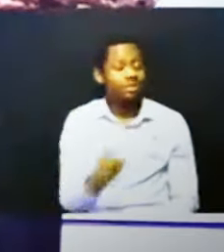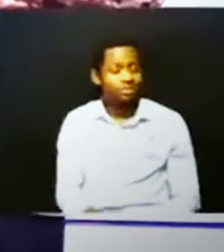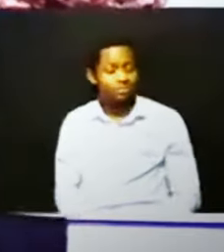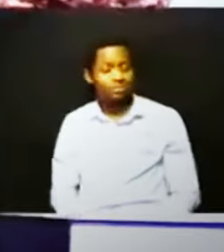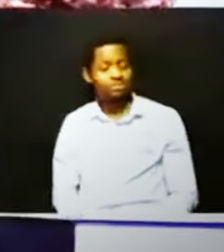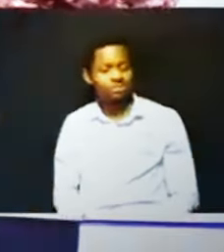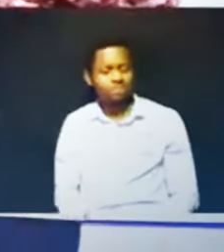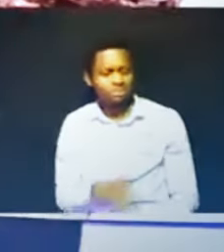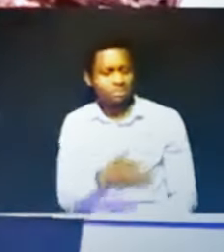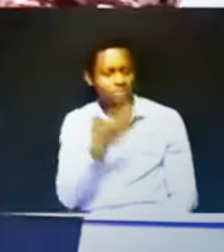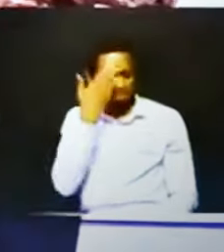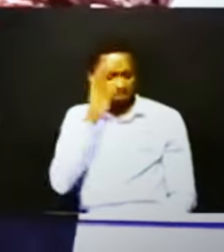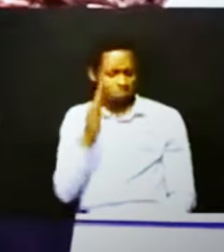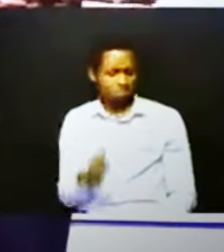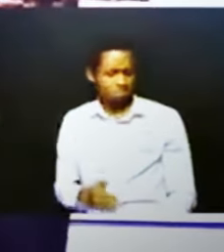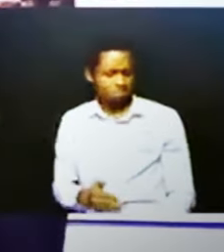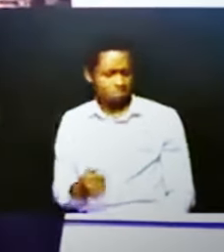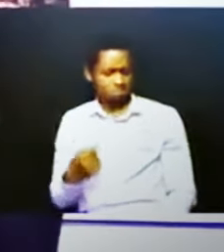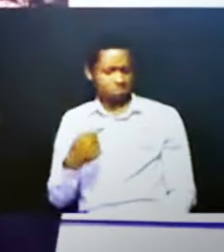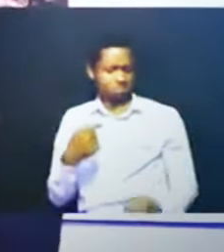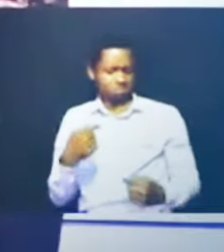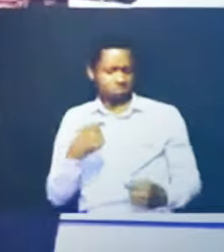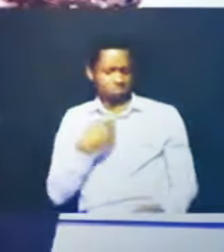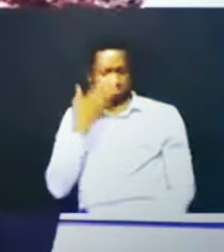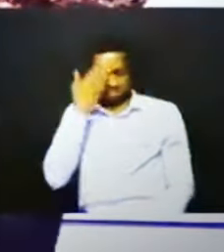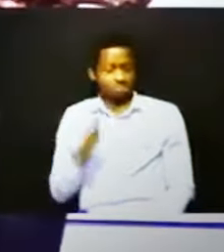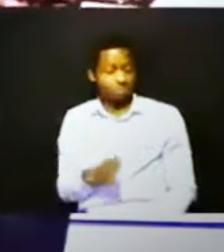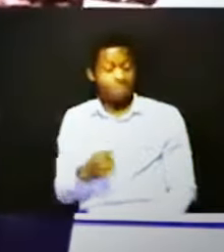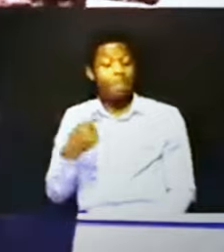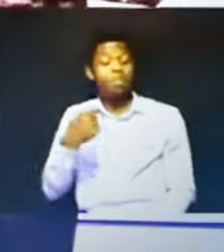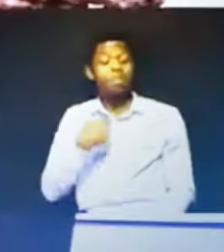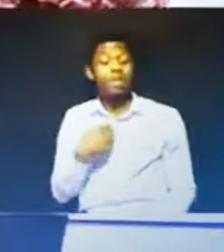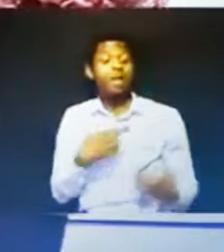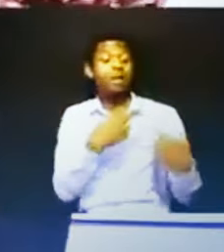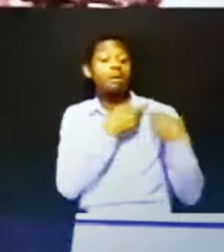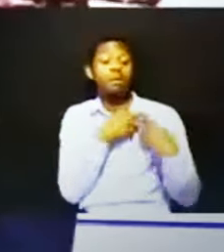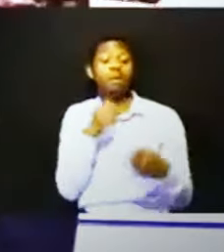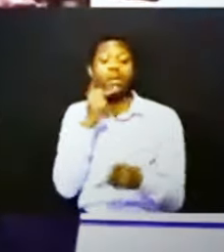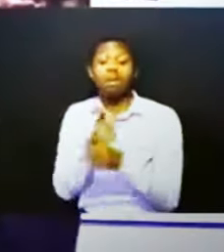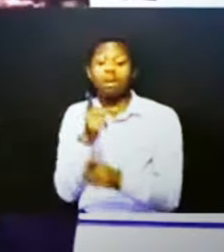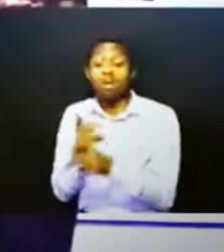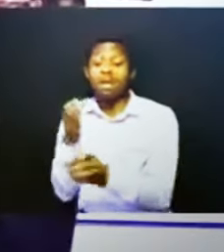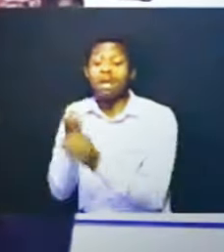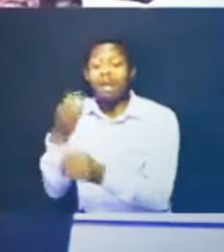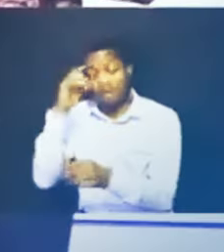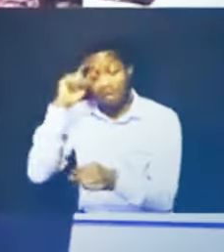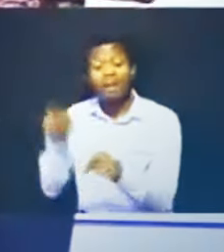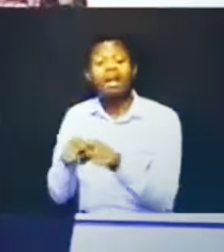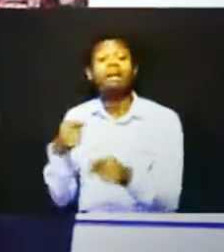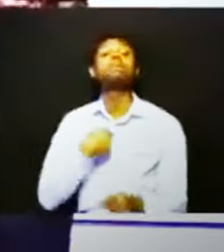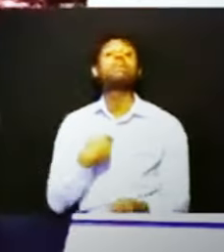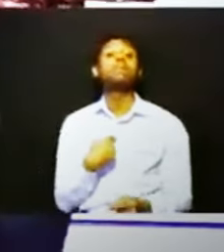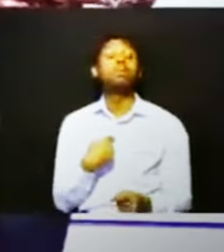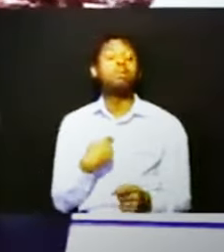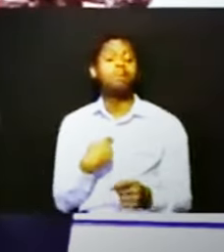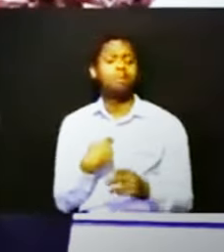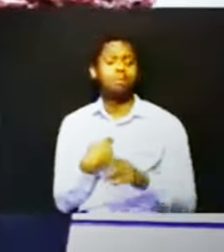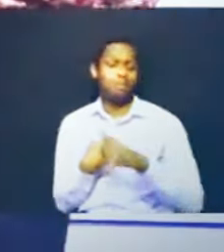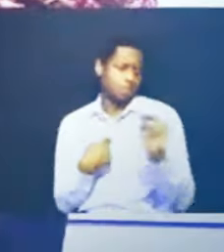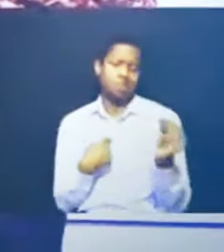he replied. "Am I my brother's keeper?" Now Brady beside Cain said, "And he and Awunia Abel war now say,